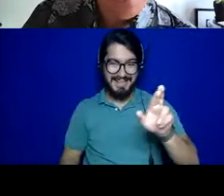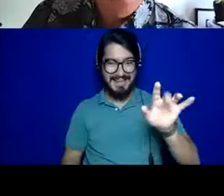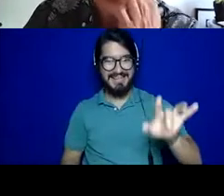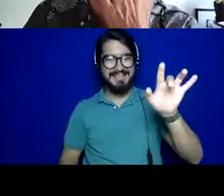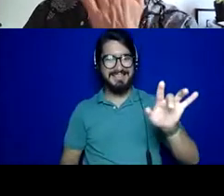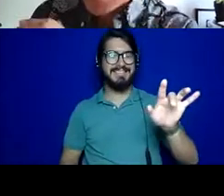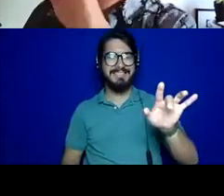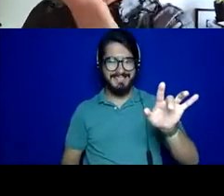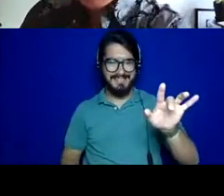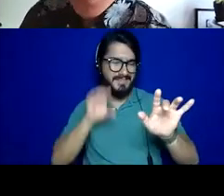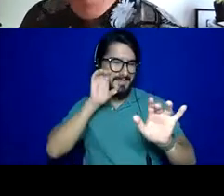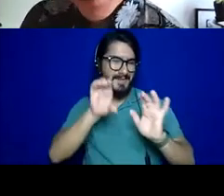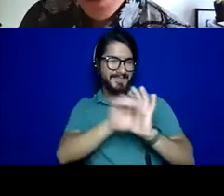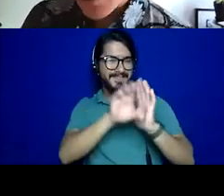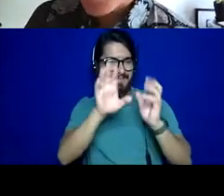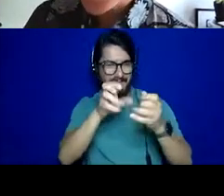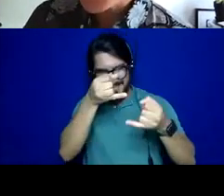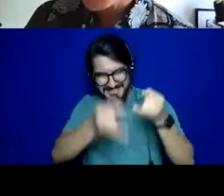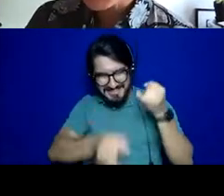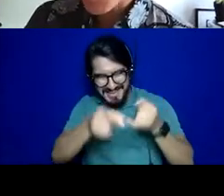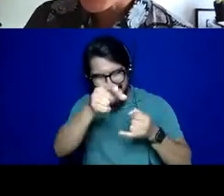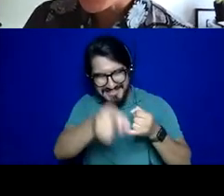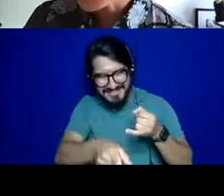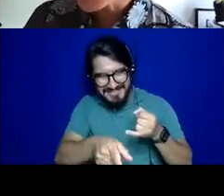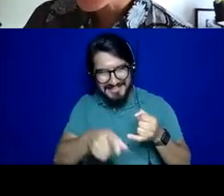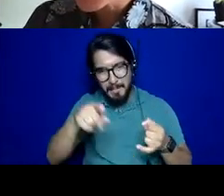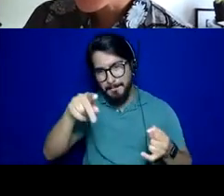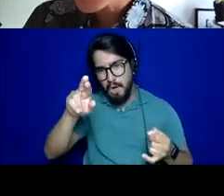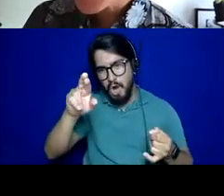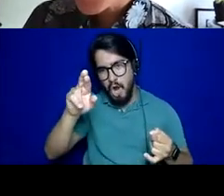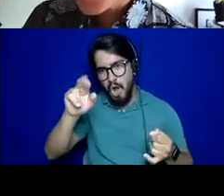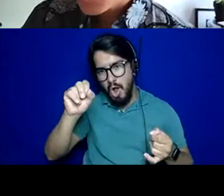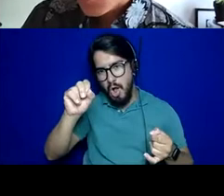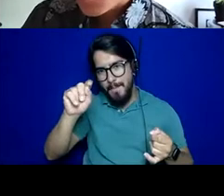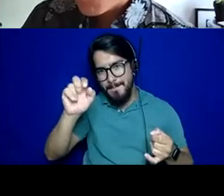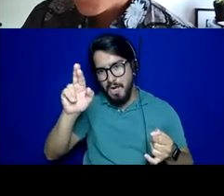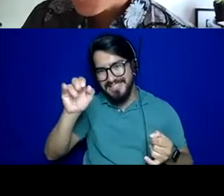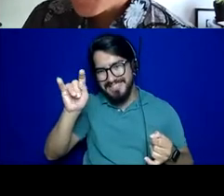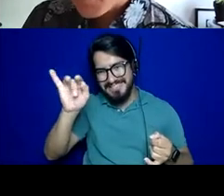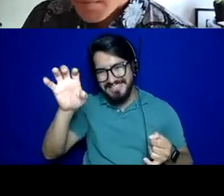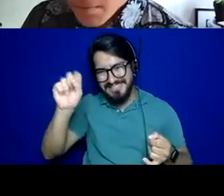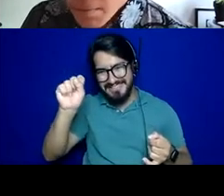the metadata for, and the bottom option on that menu will be properties.